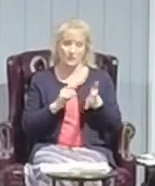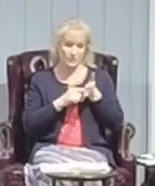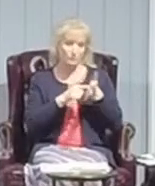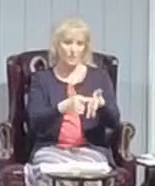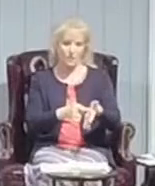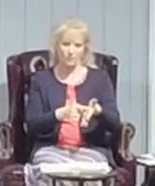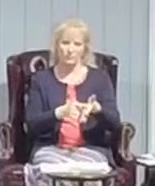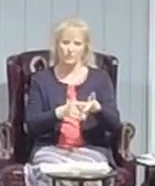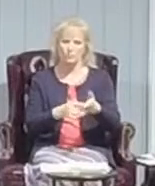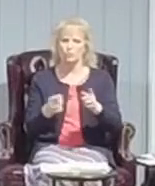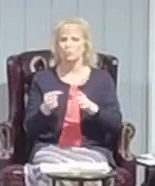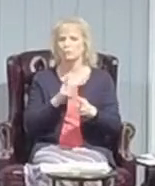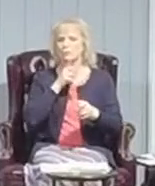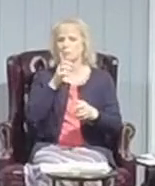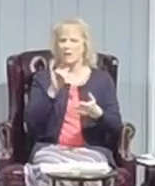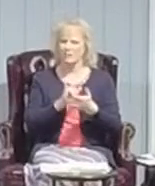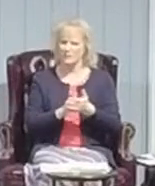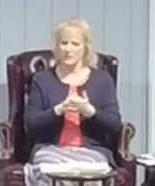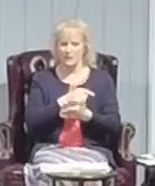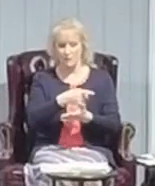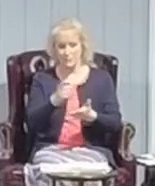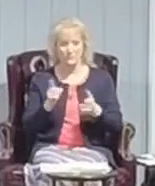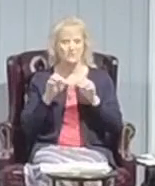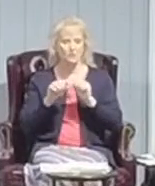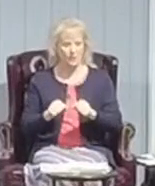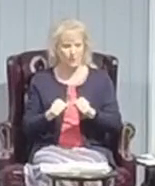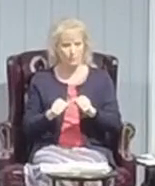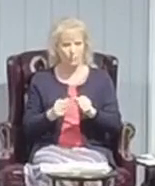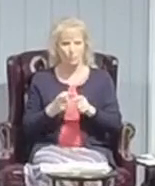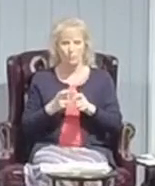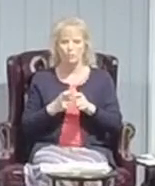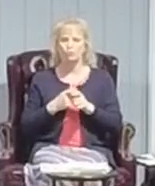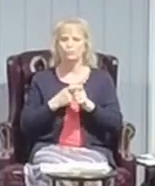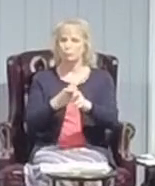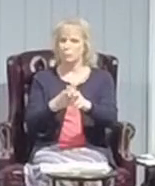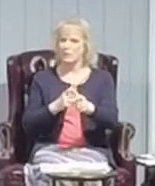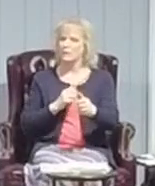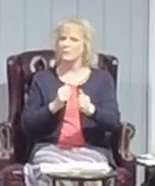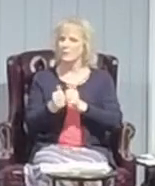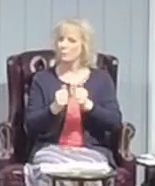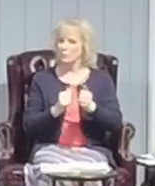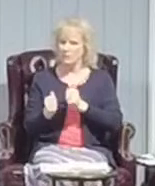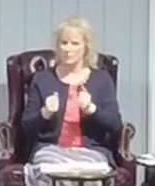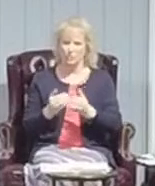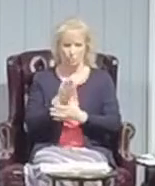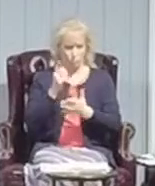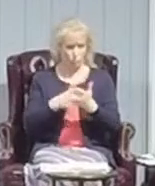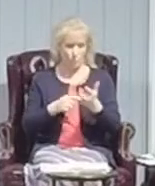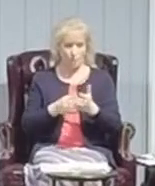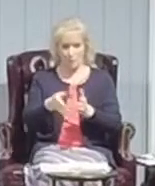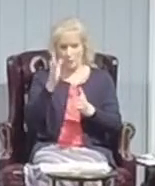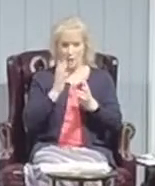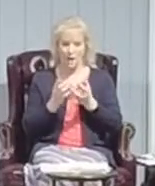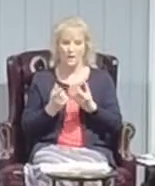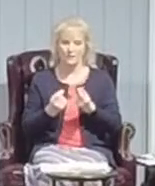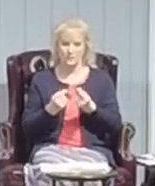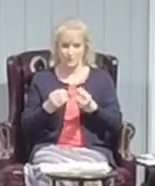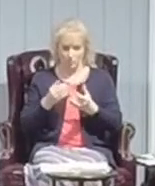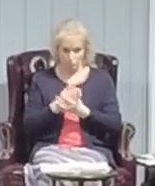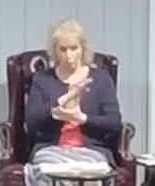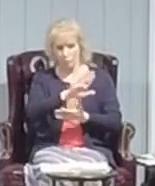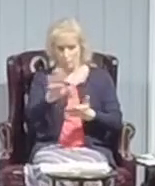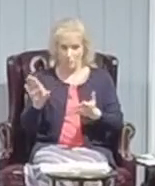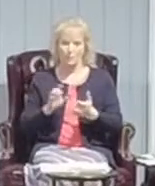they give evidence to the fact that they were able to run their races, and God, through what God did through them, they were able to finish